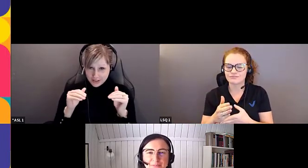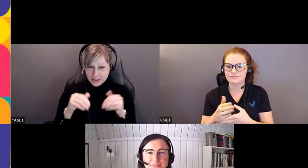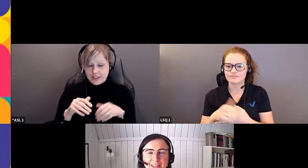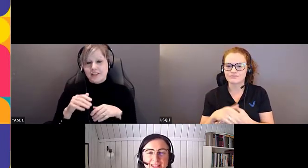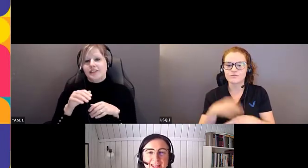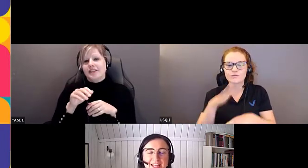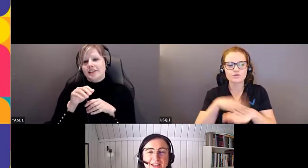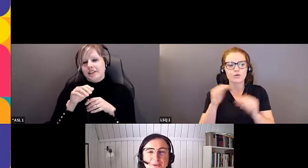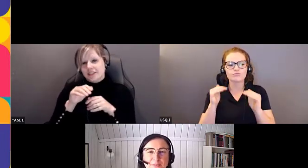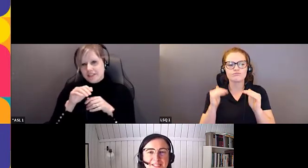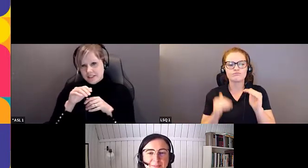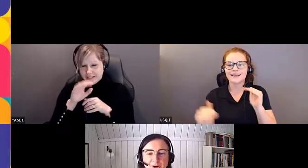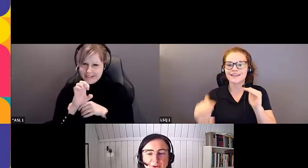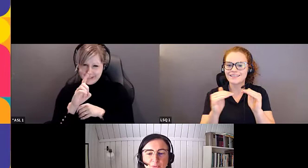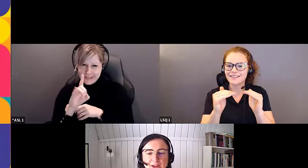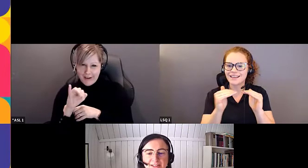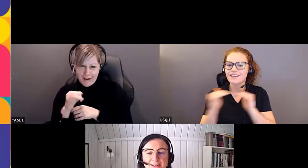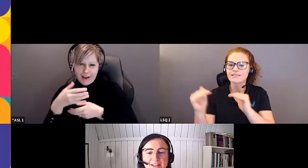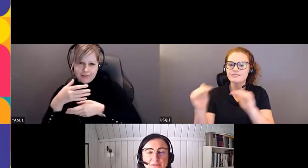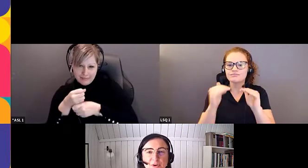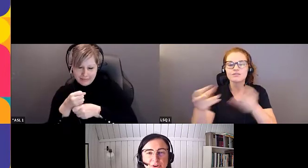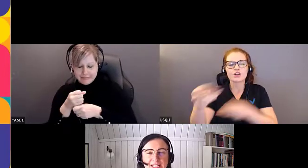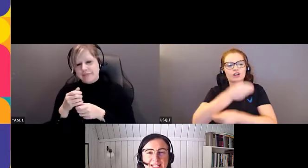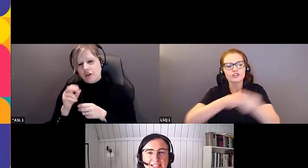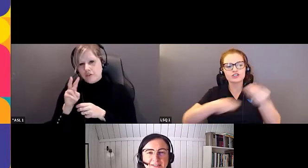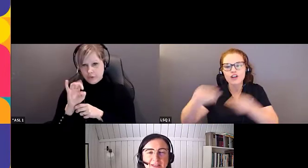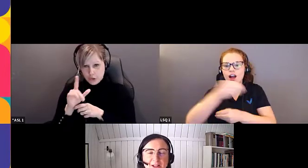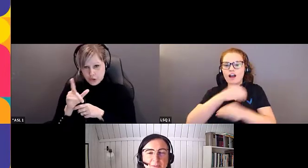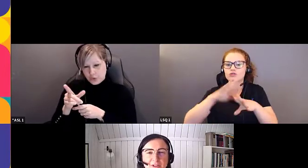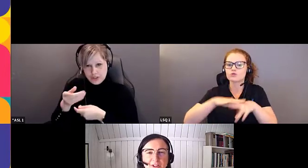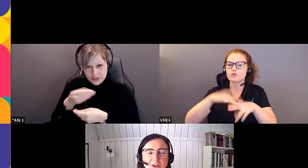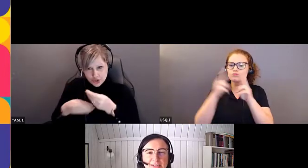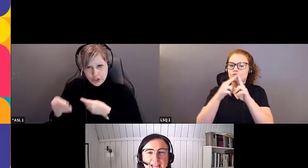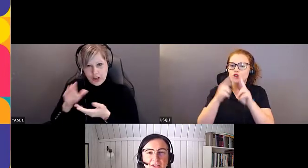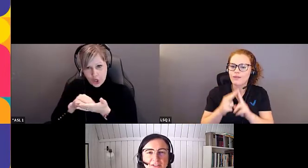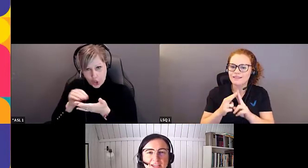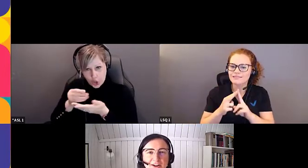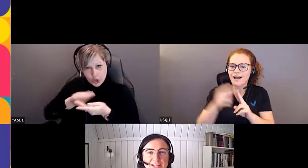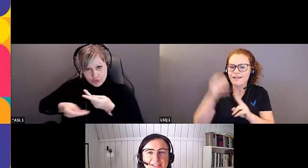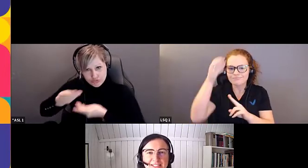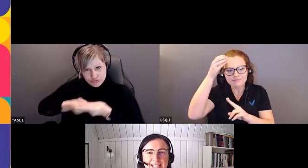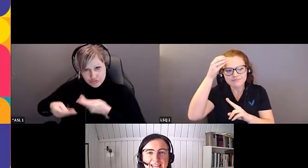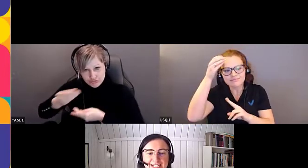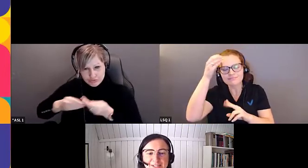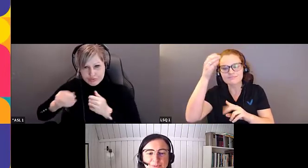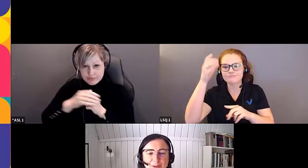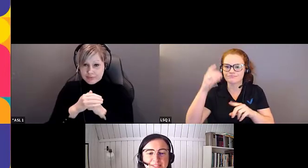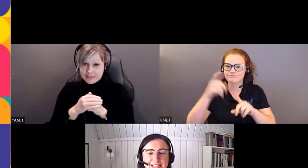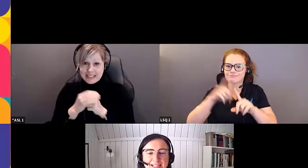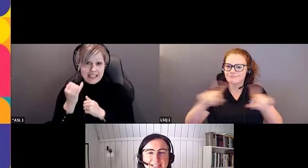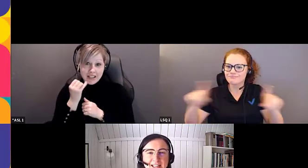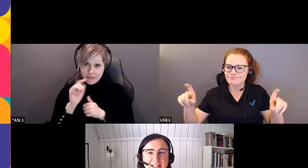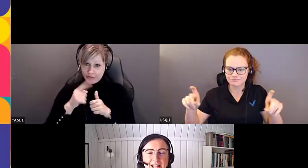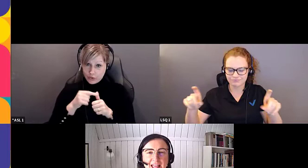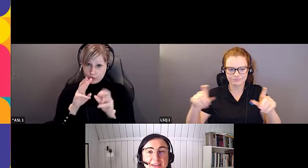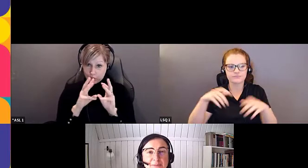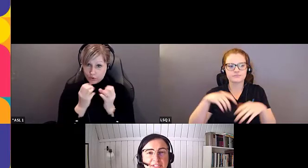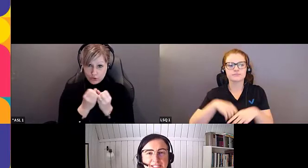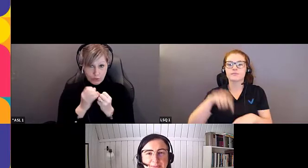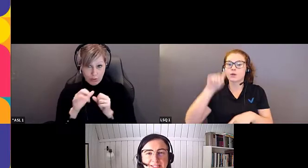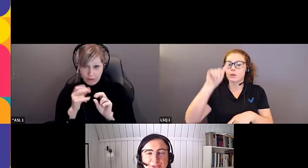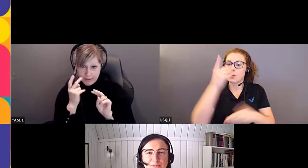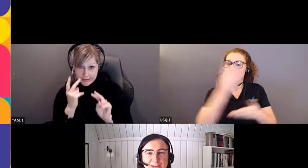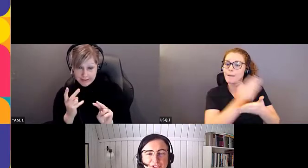Exchange. If you missed part one, the recording is available on Healthcare Excellence Canada's website,